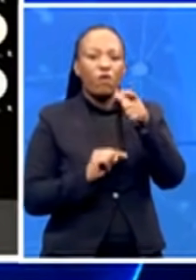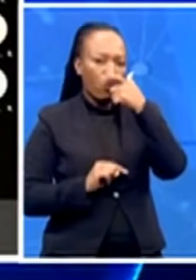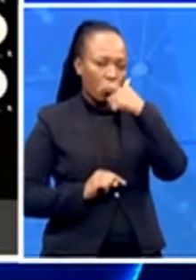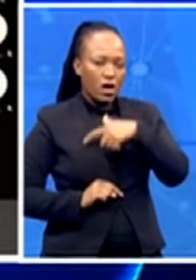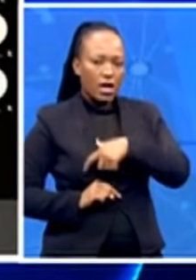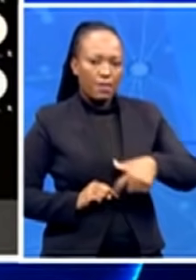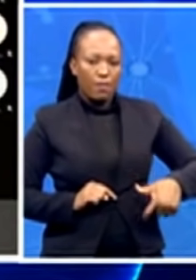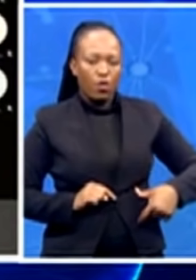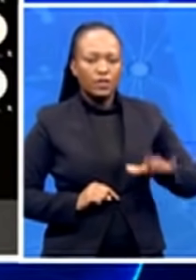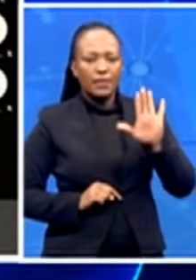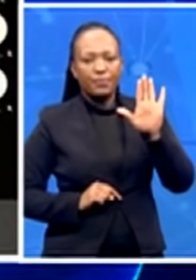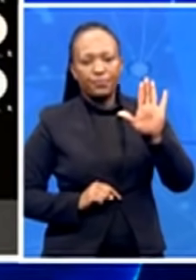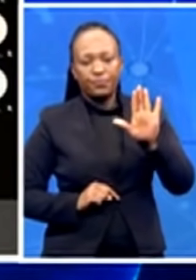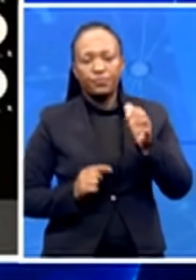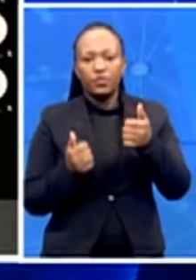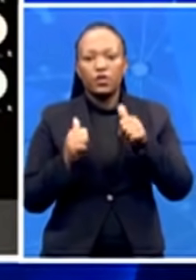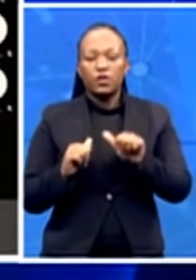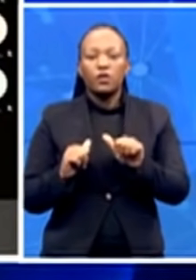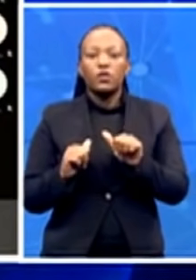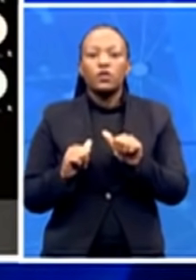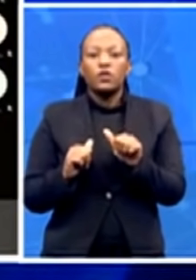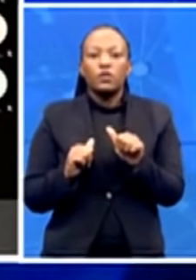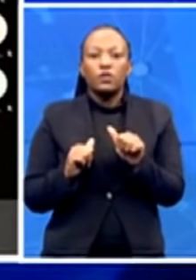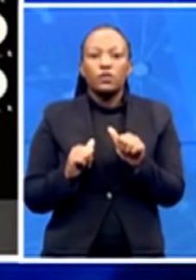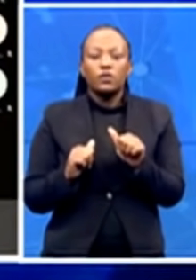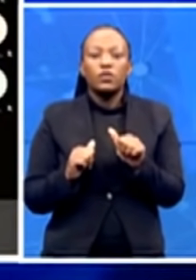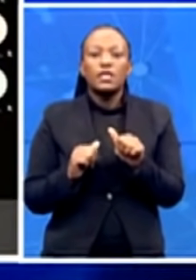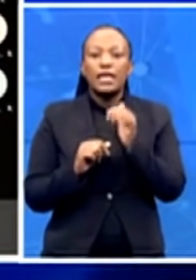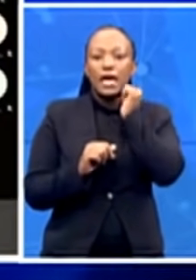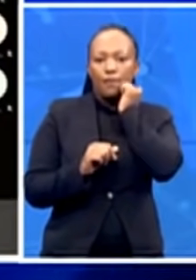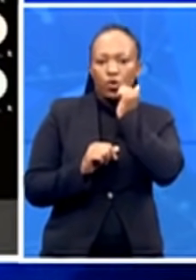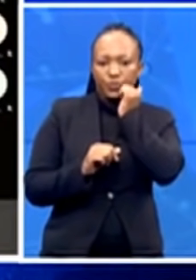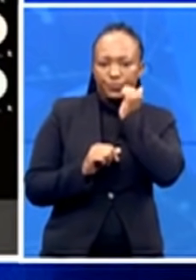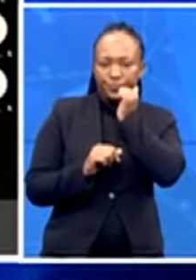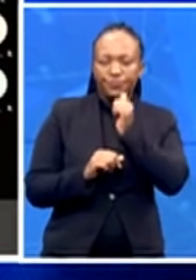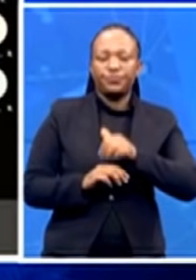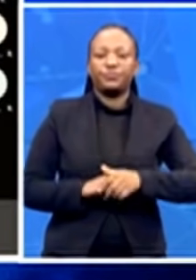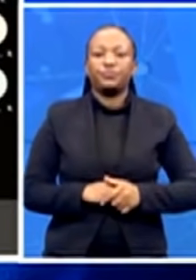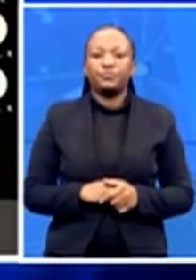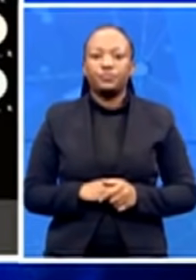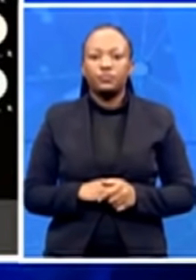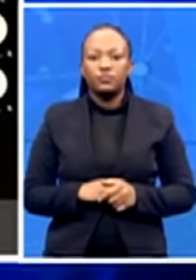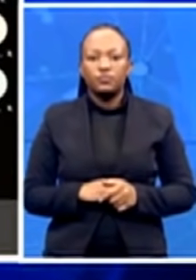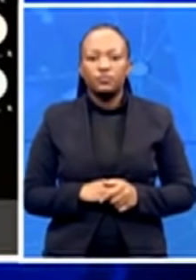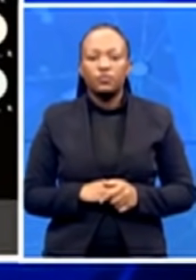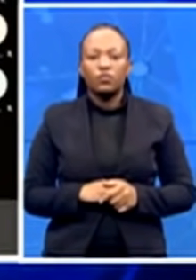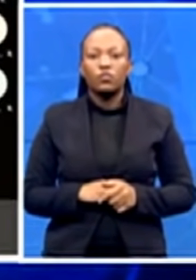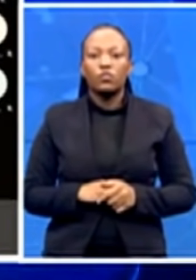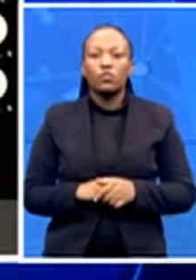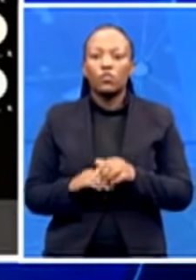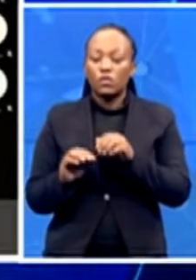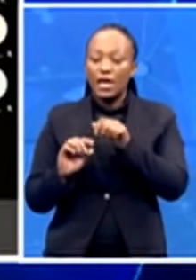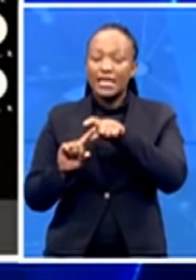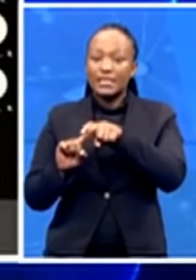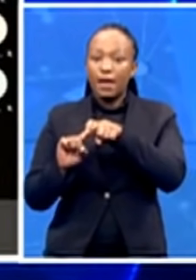withdrawal and the apology. Having found that the purported suspension of Mr. Ramaphosa was in conflict